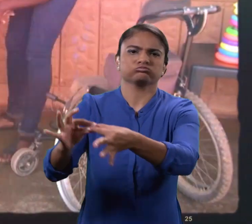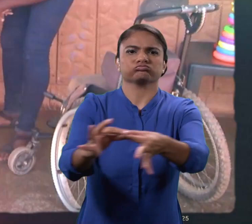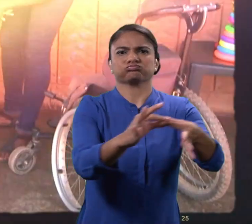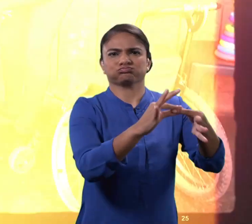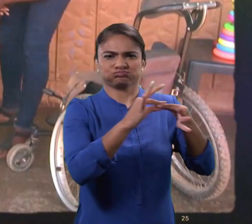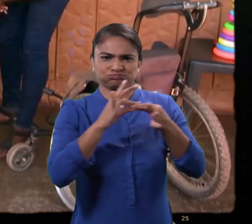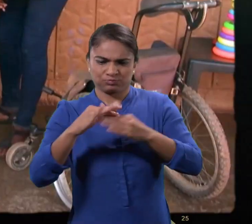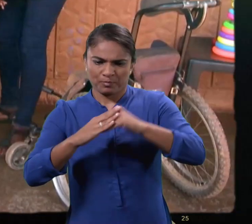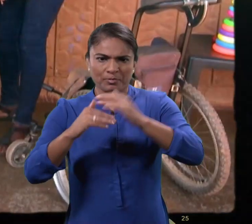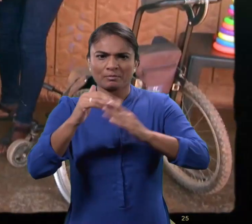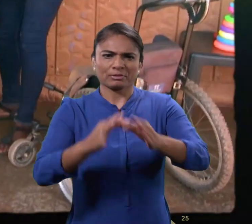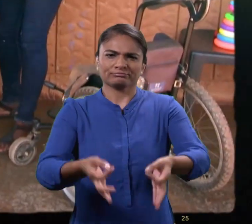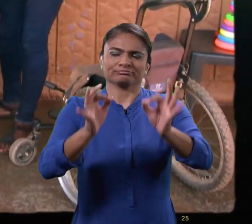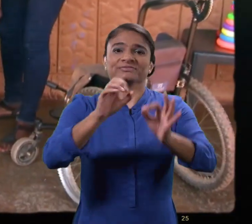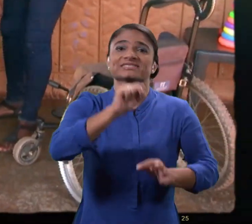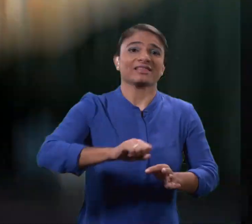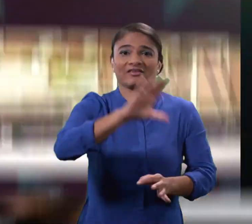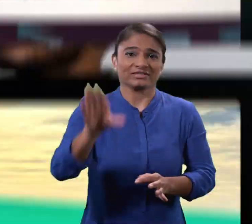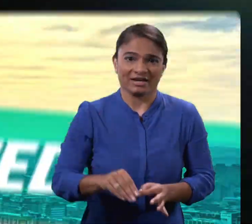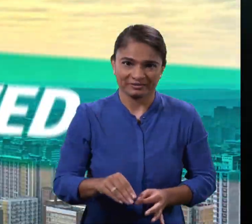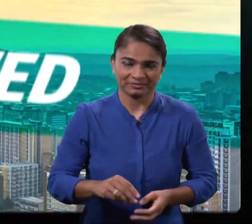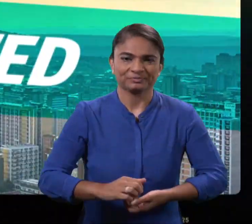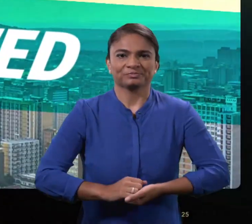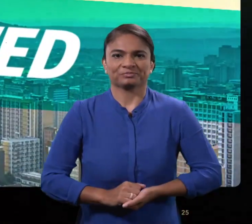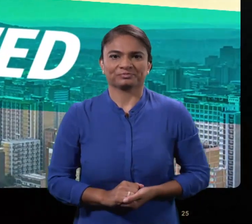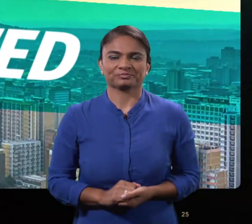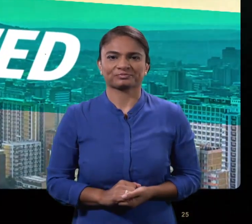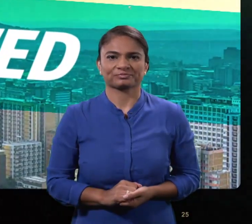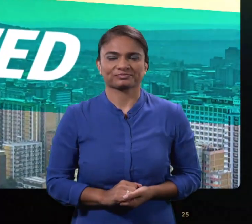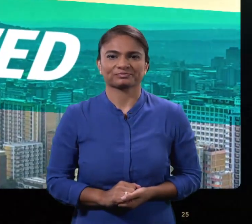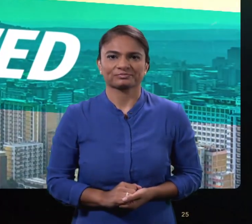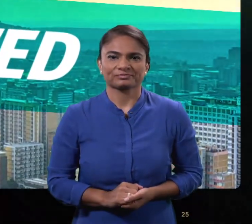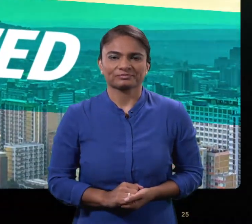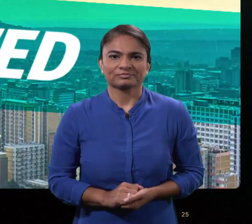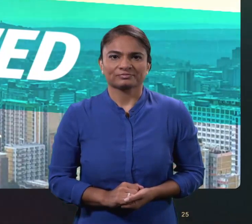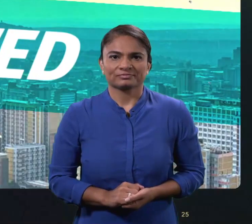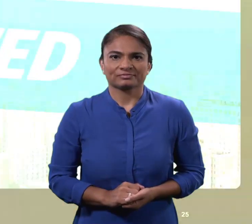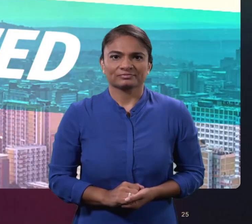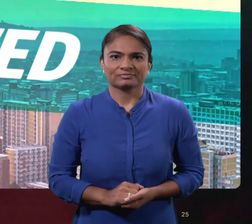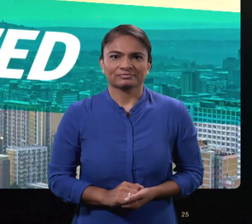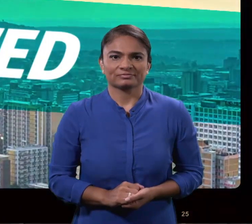with disabilities can and must make to building a disability-inclusive Mzansi.